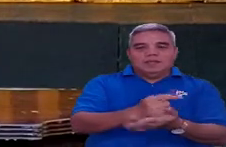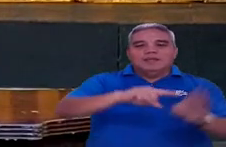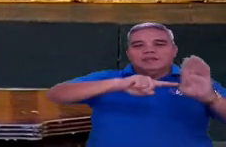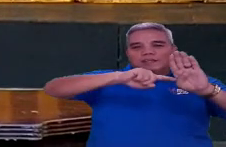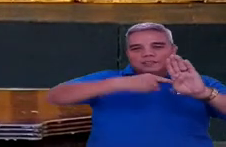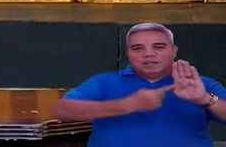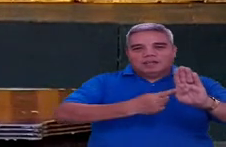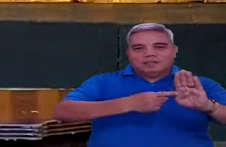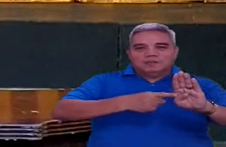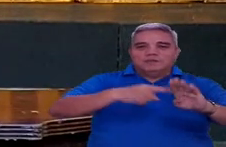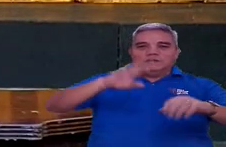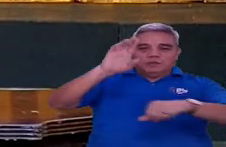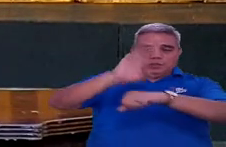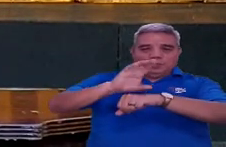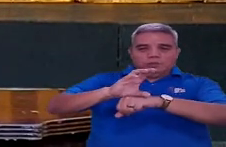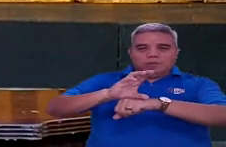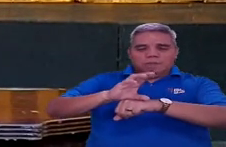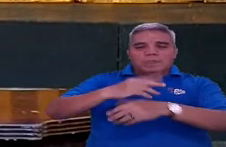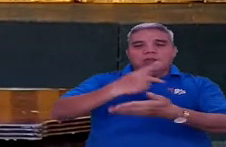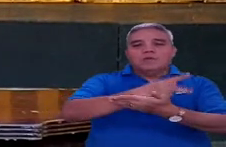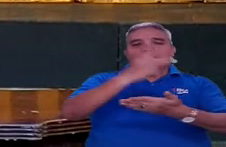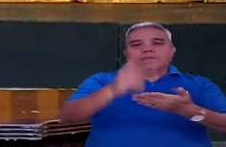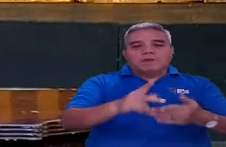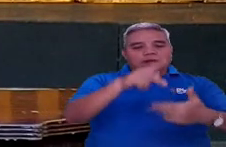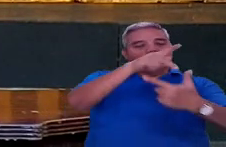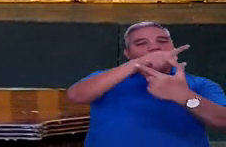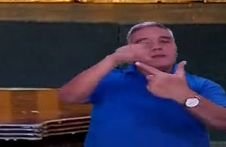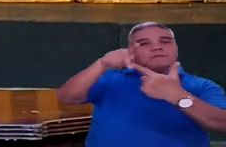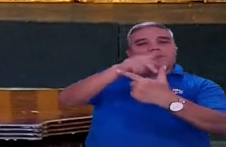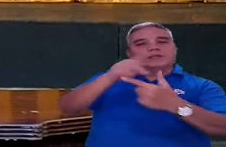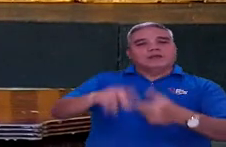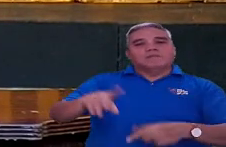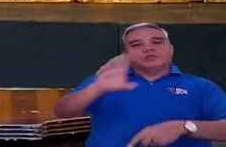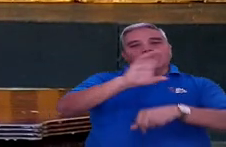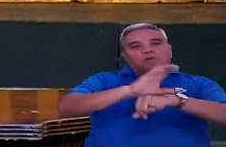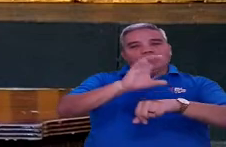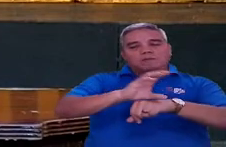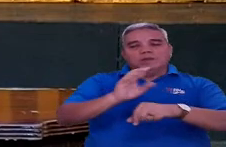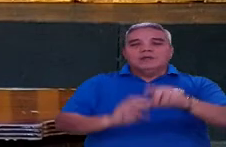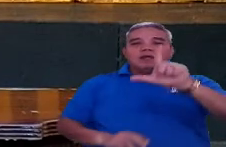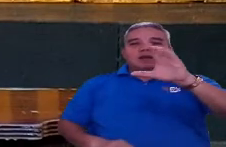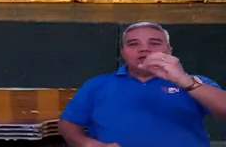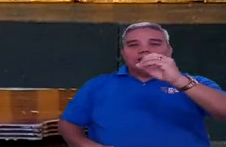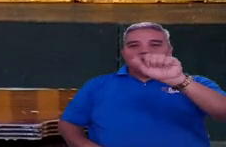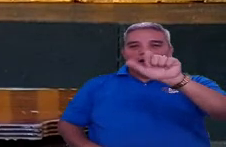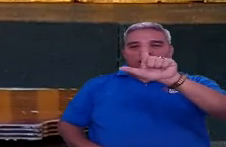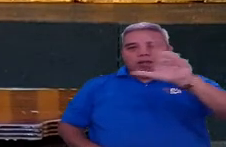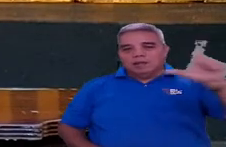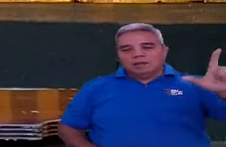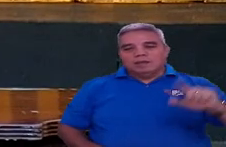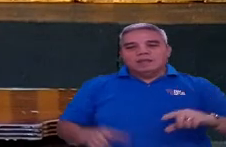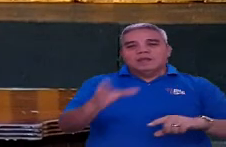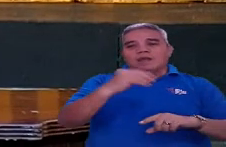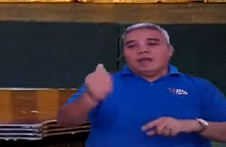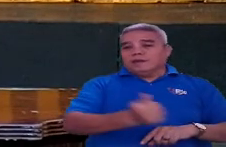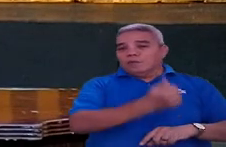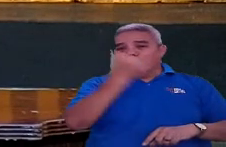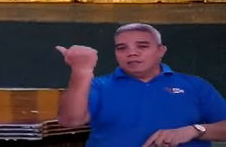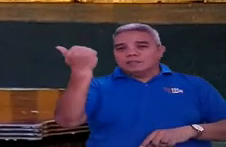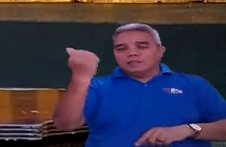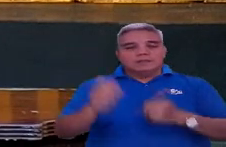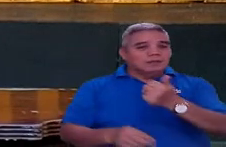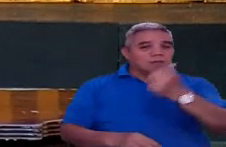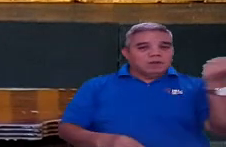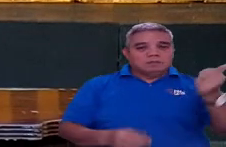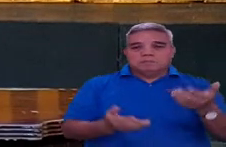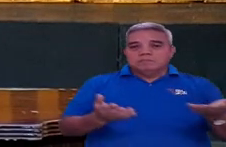pioneering. We were a part and partner of those local missionaries that have started churches. And the rest